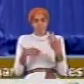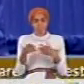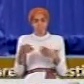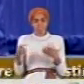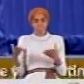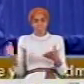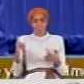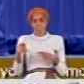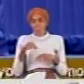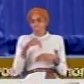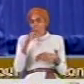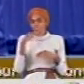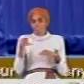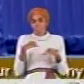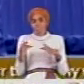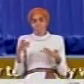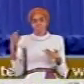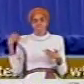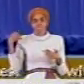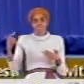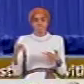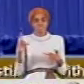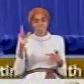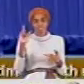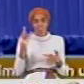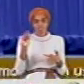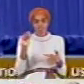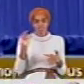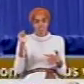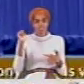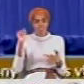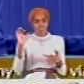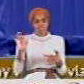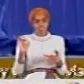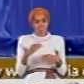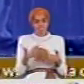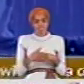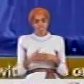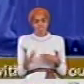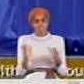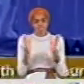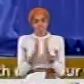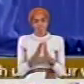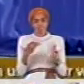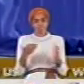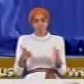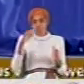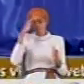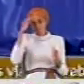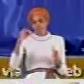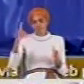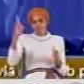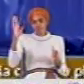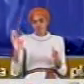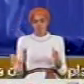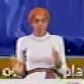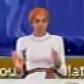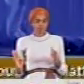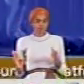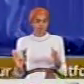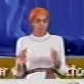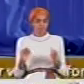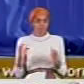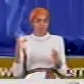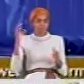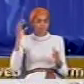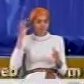before. Since from 2019. After the prayers of man of God, I just hear all